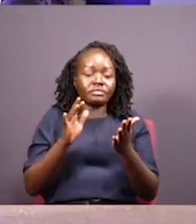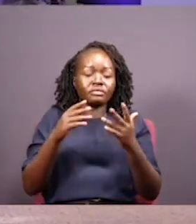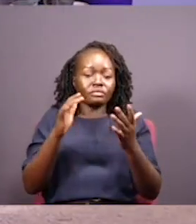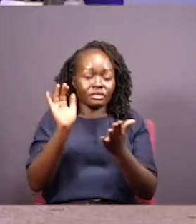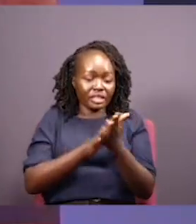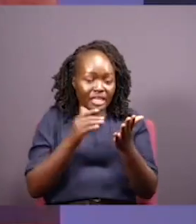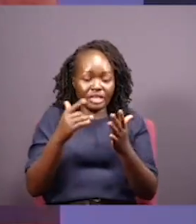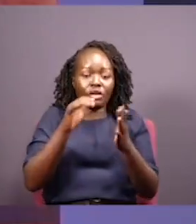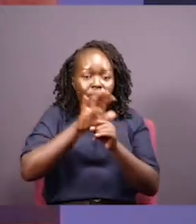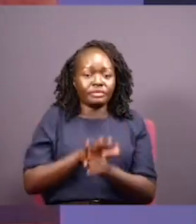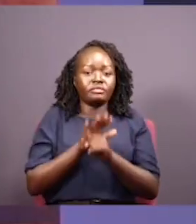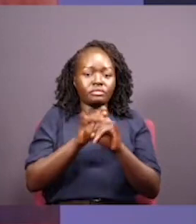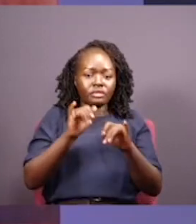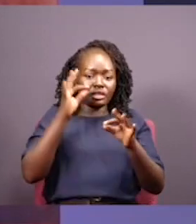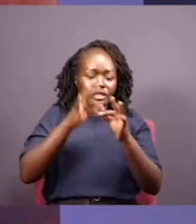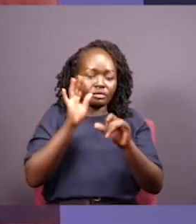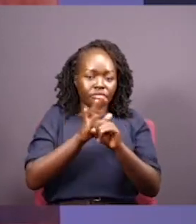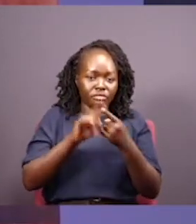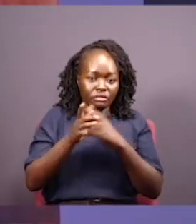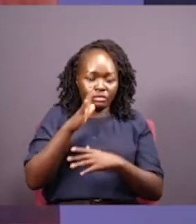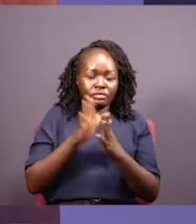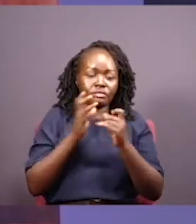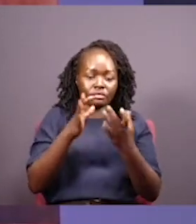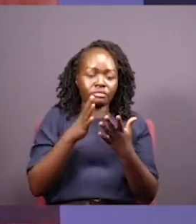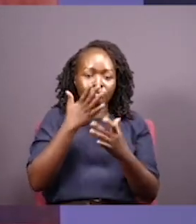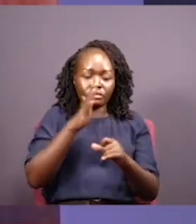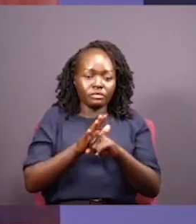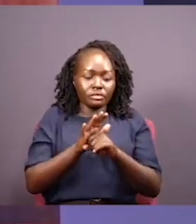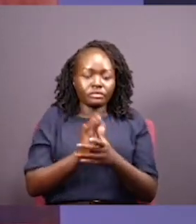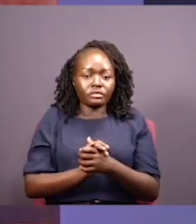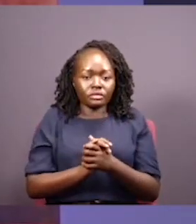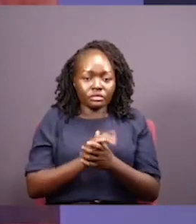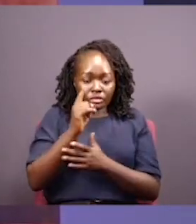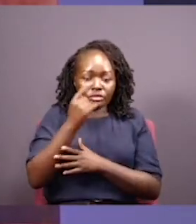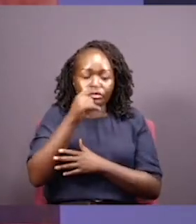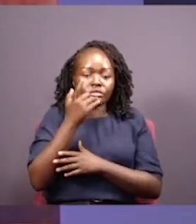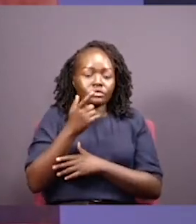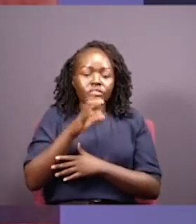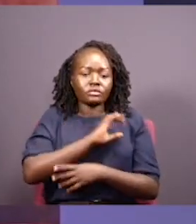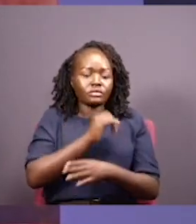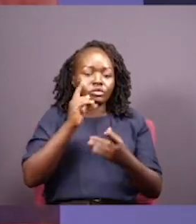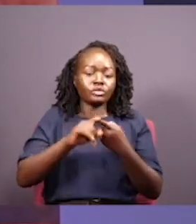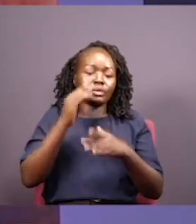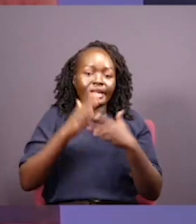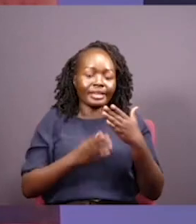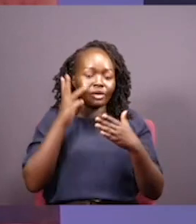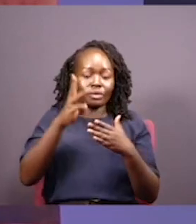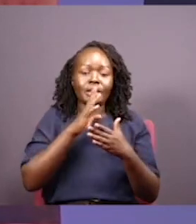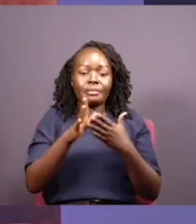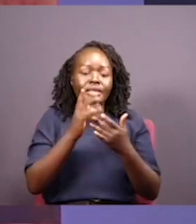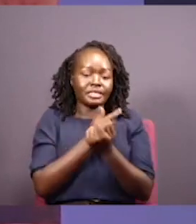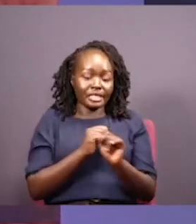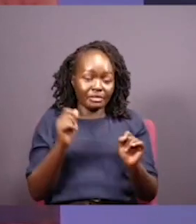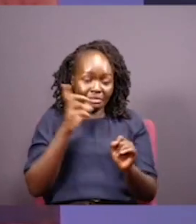to God. And he gives them this promise, the one who endures to the end will be saved. So that